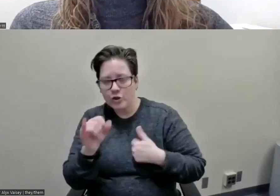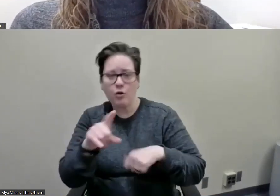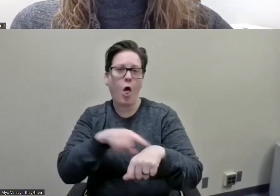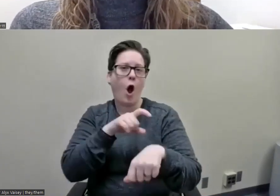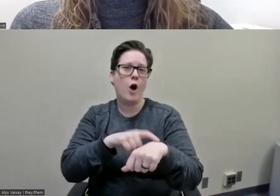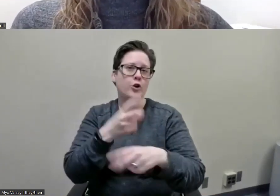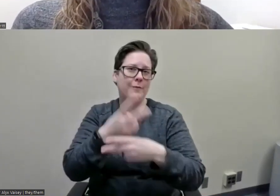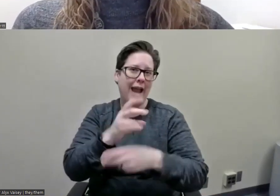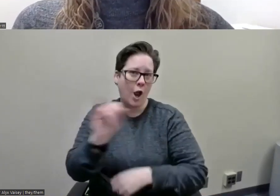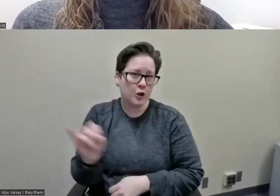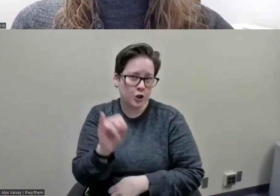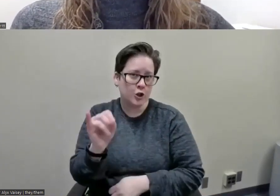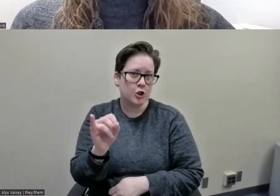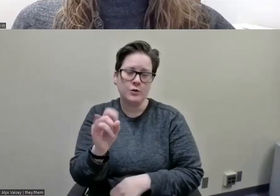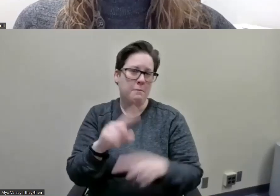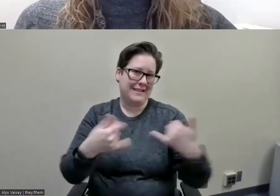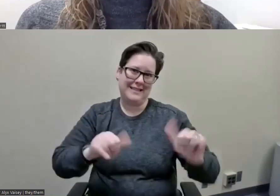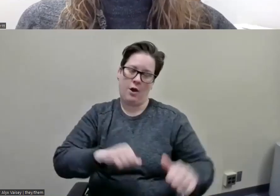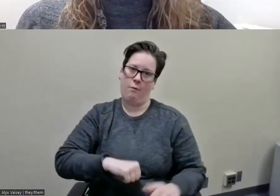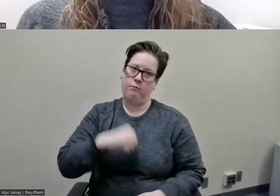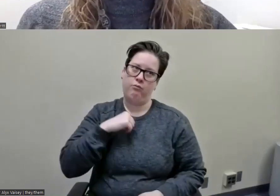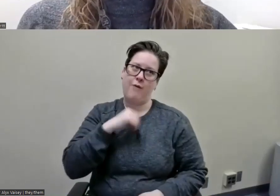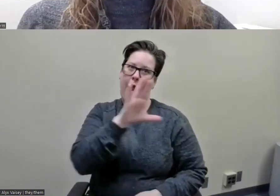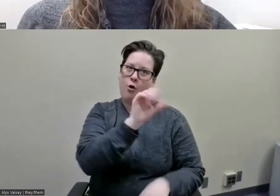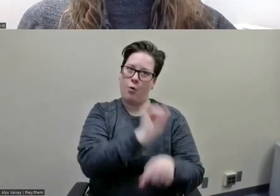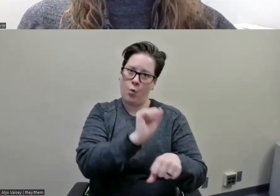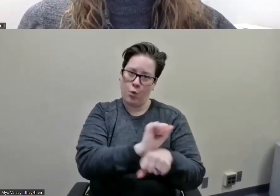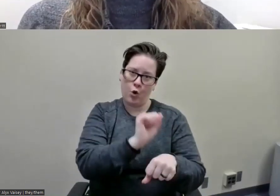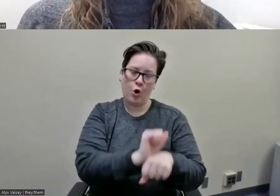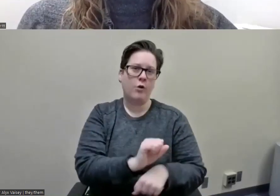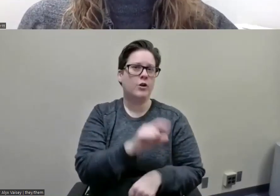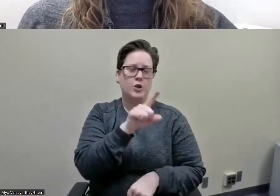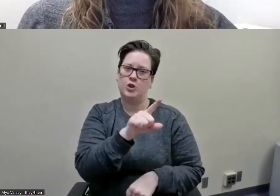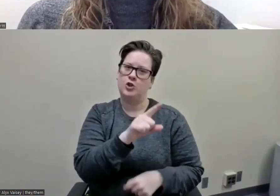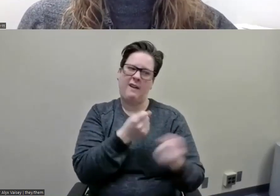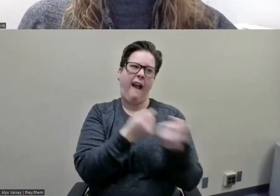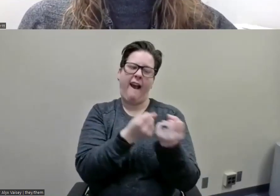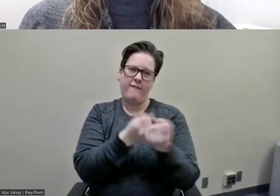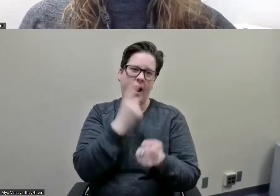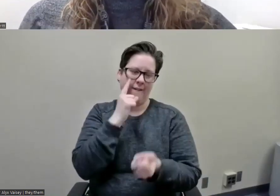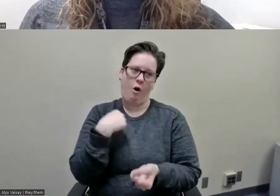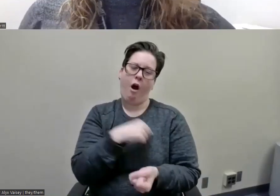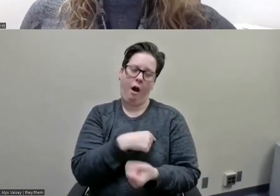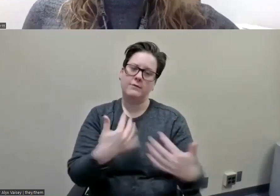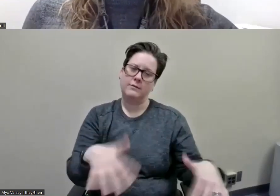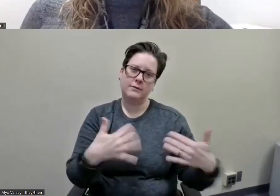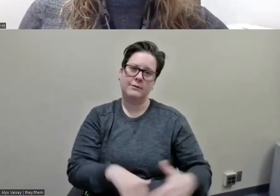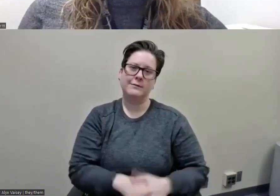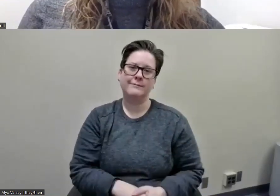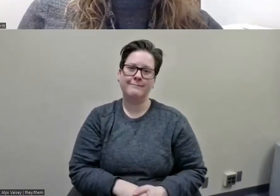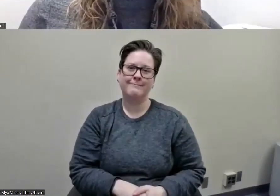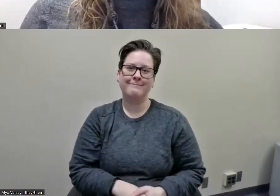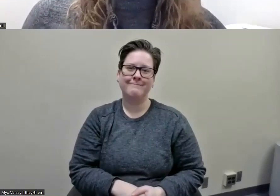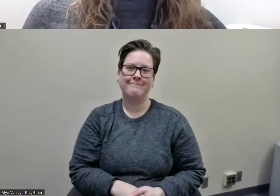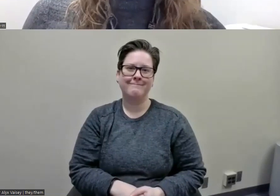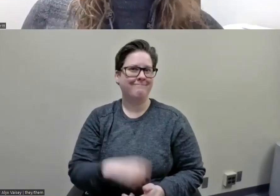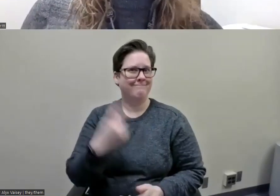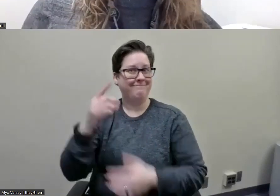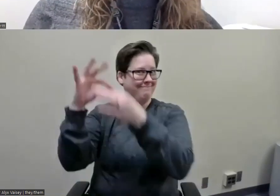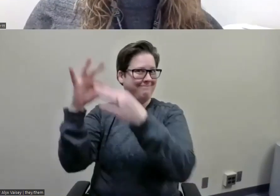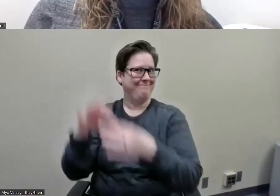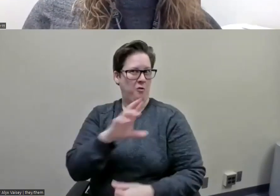we were proud of Louise's efforts. She was an outstanding advocate for cancer patients in general. Nice tie back here to